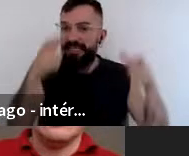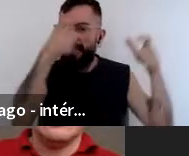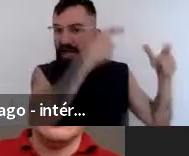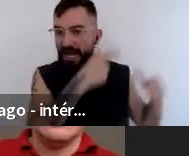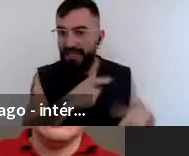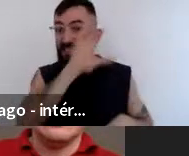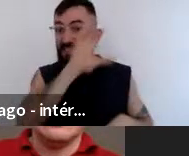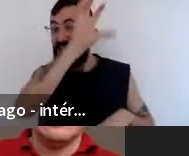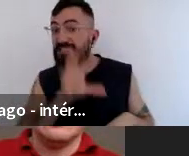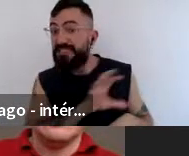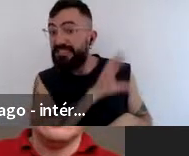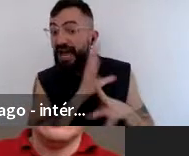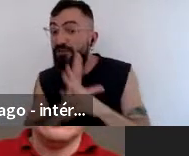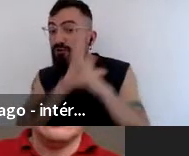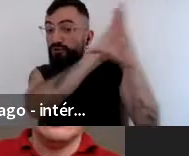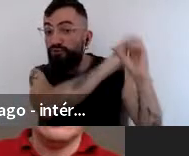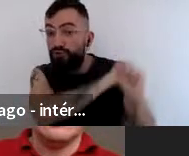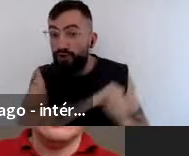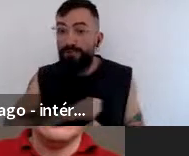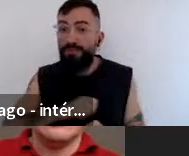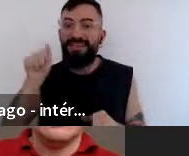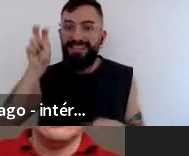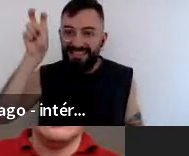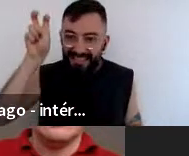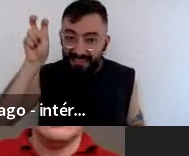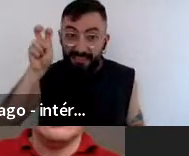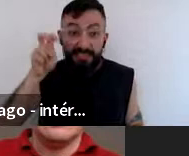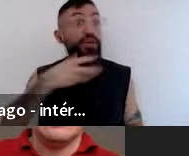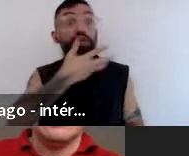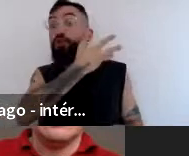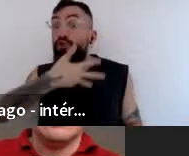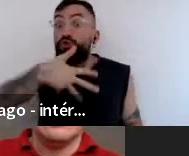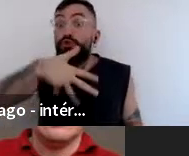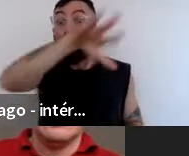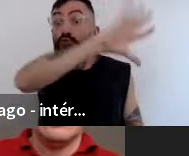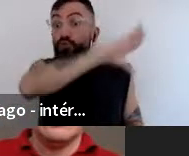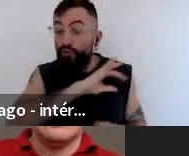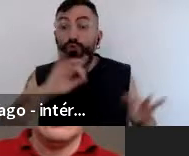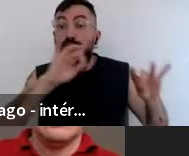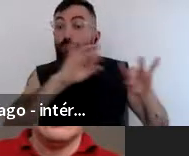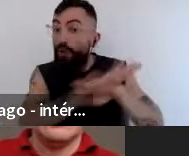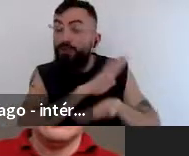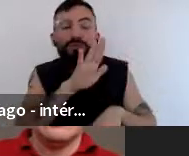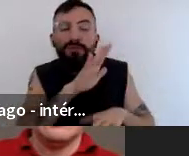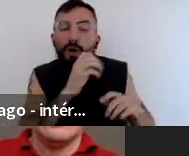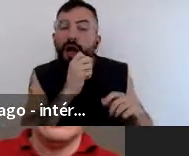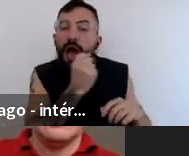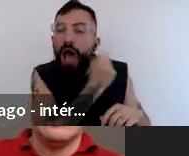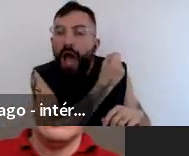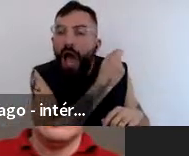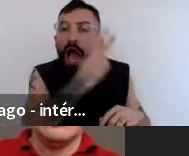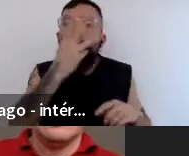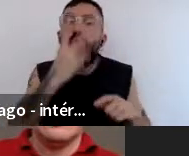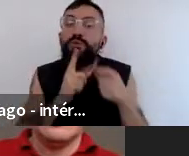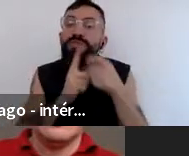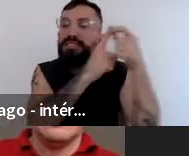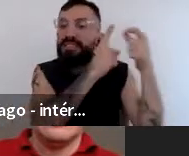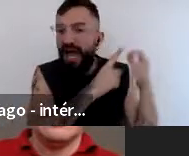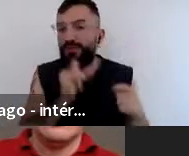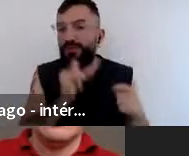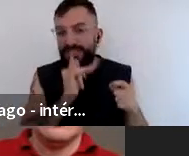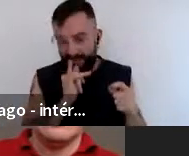Brazilian states. Not all of them, but for some of the cities in those